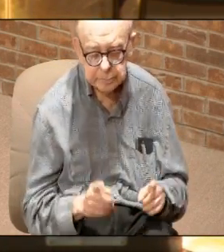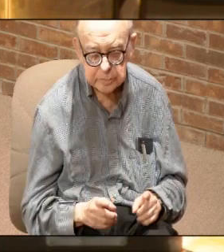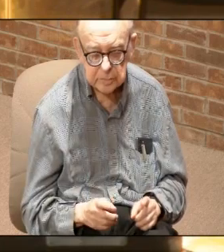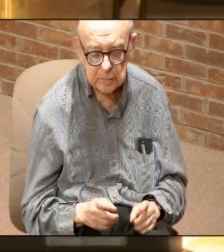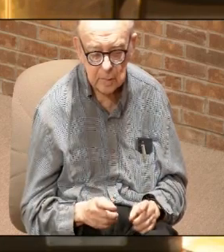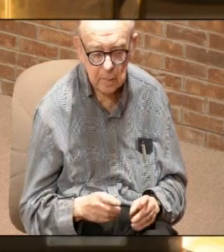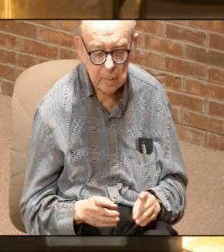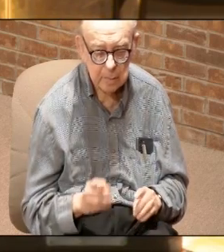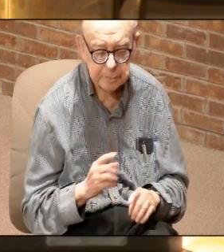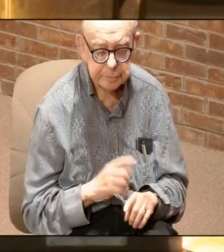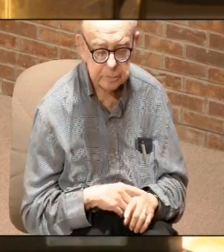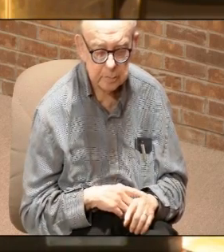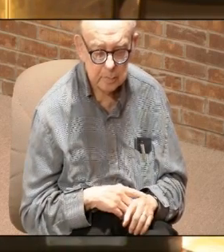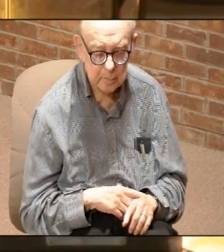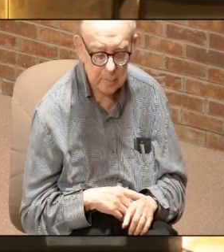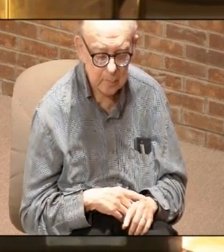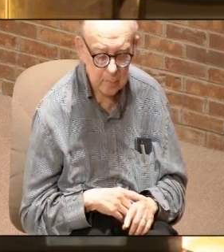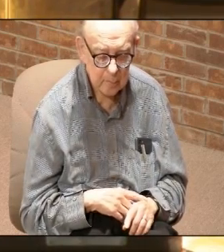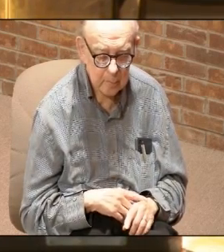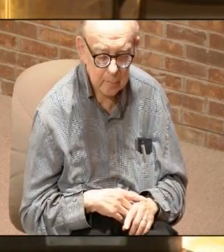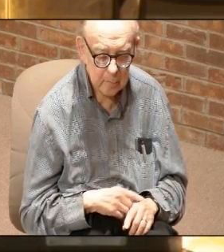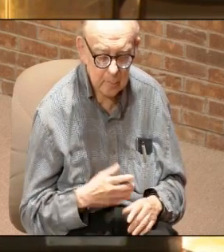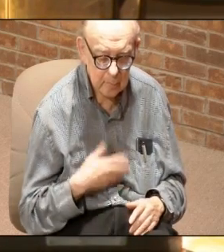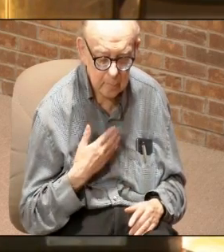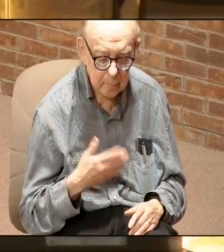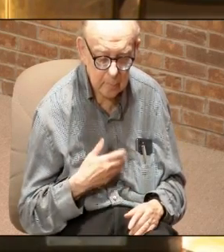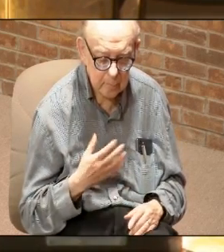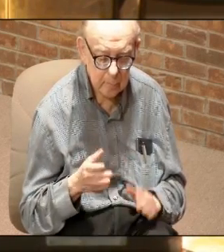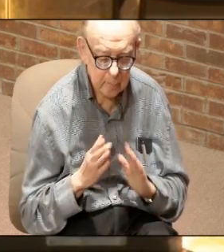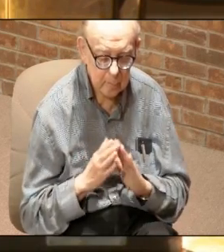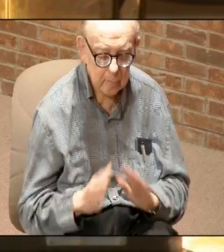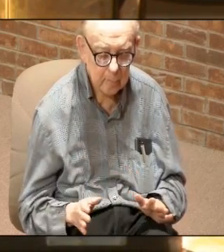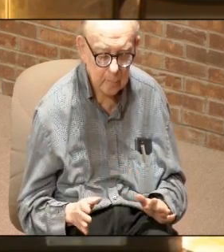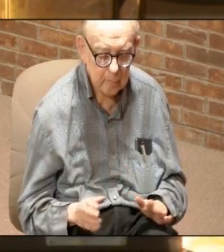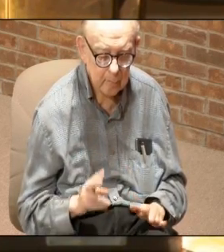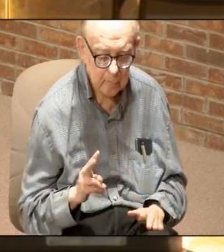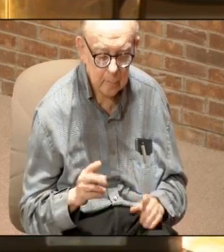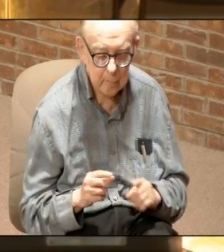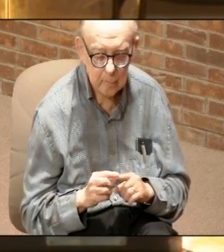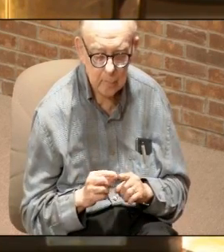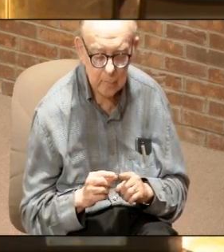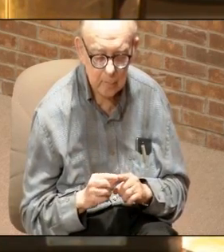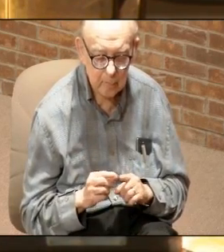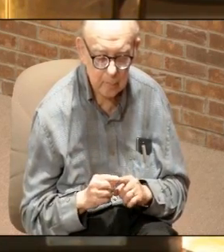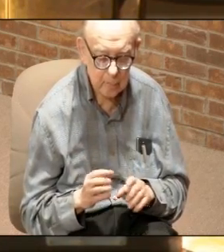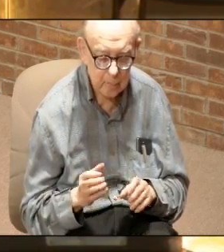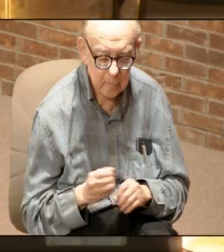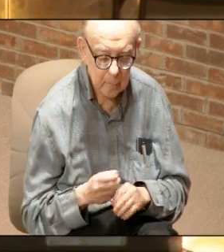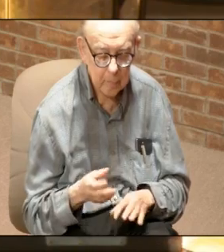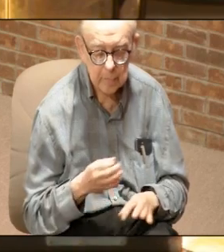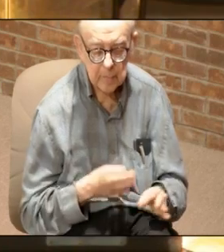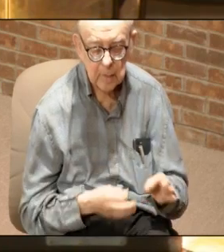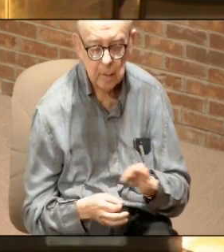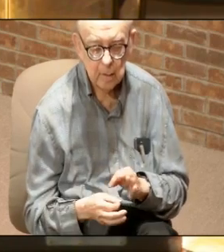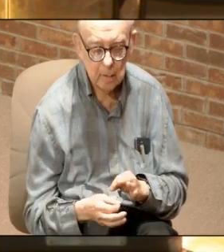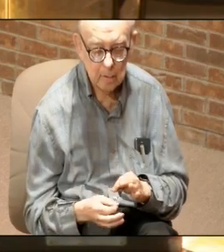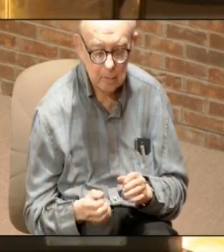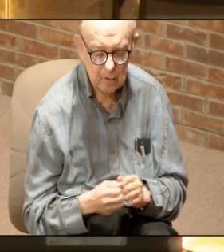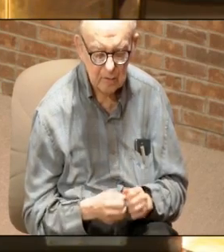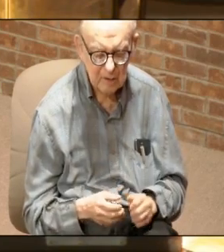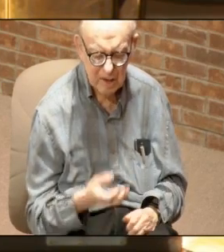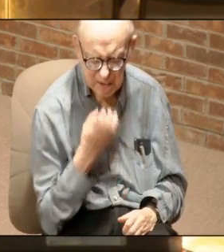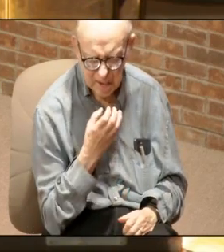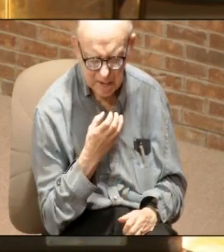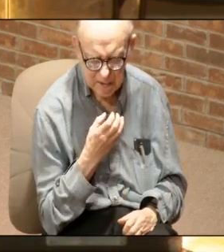was during this time frame, the joy and the peace, the two words got replaced with